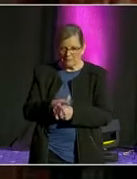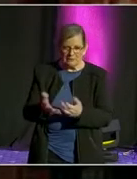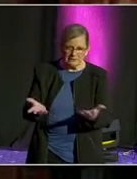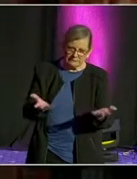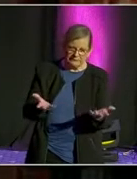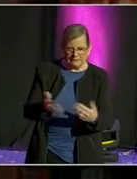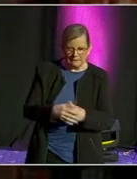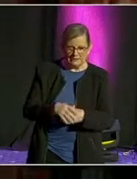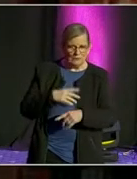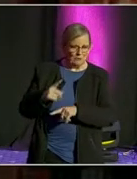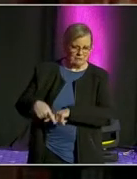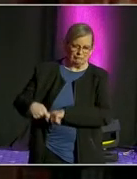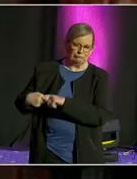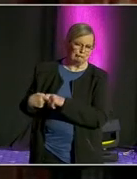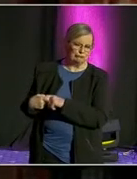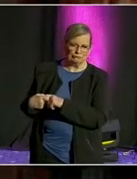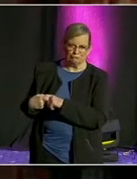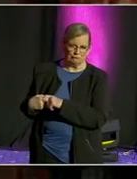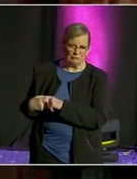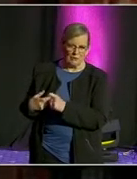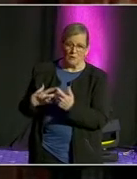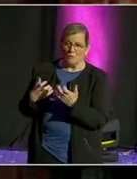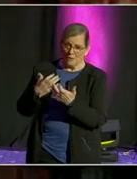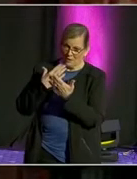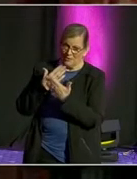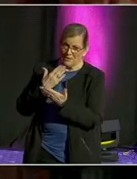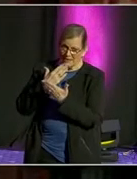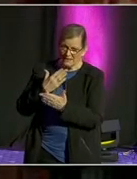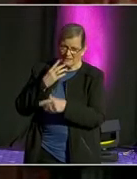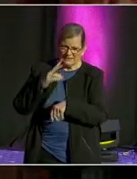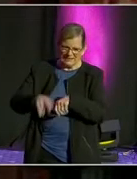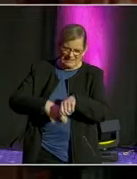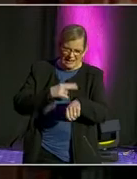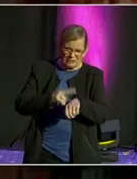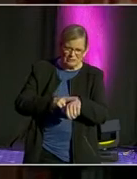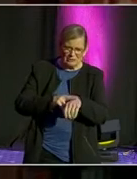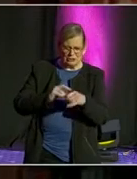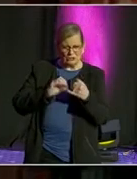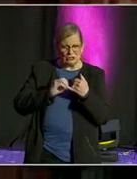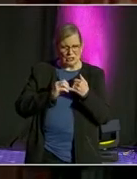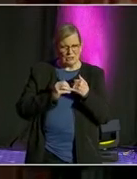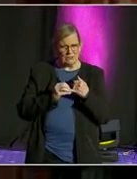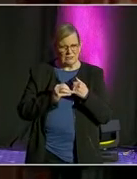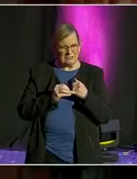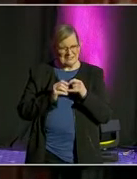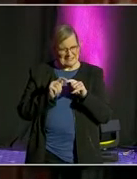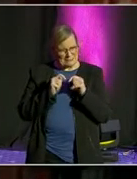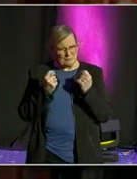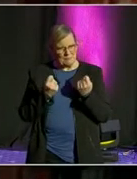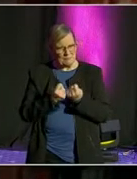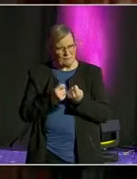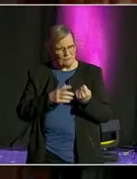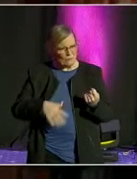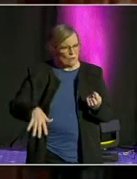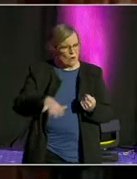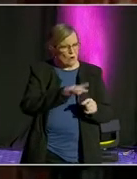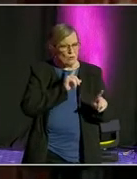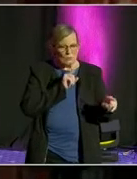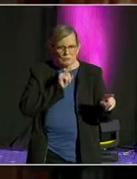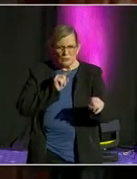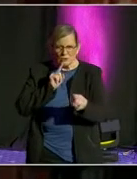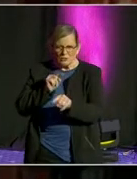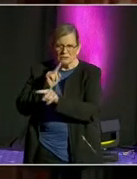And I want to compliment the National Cherry Blossom Festival on its response. French novelist